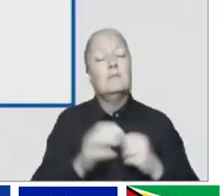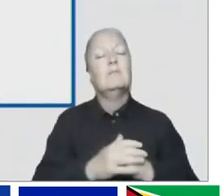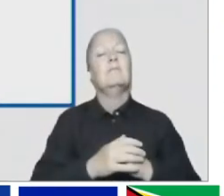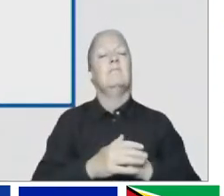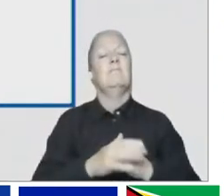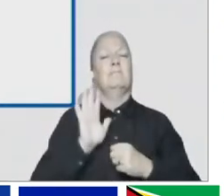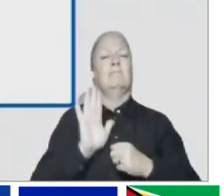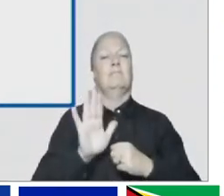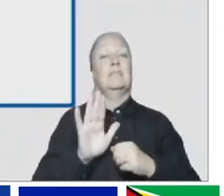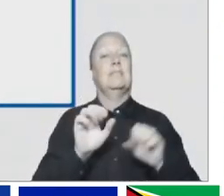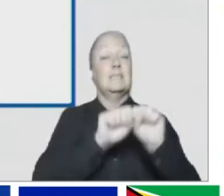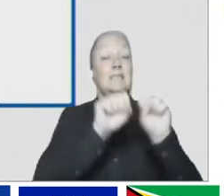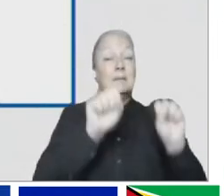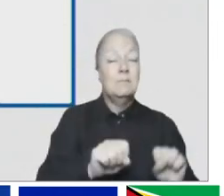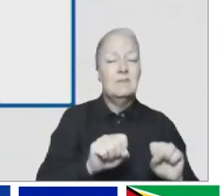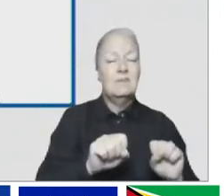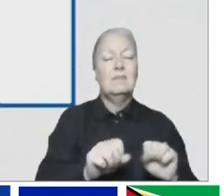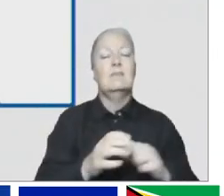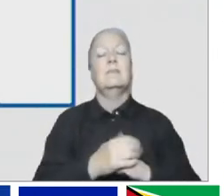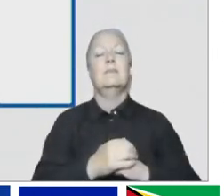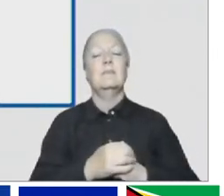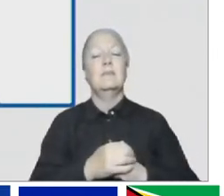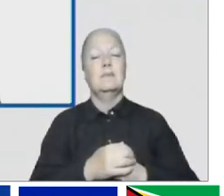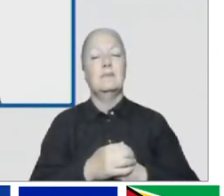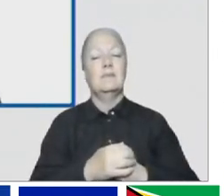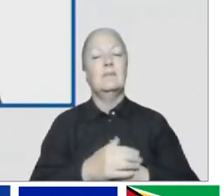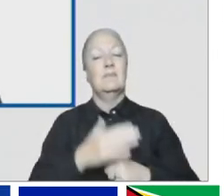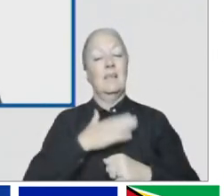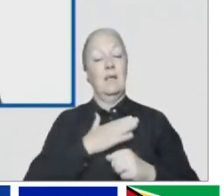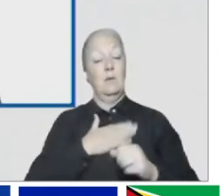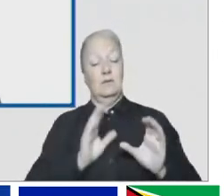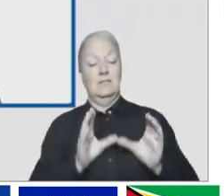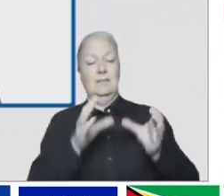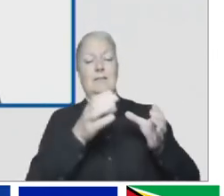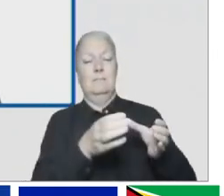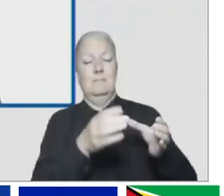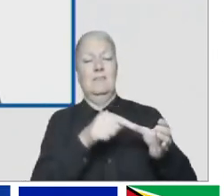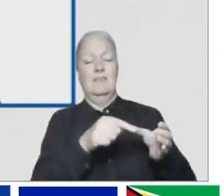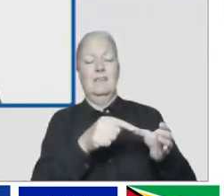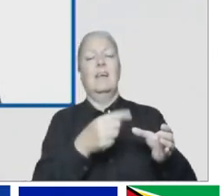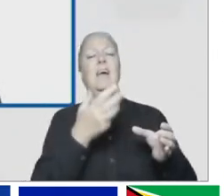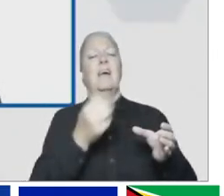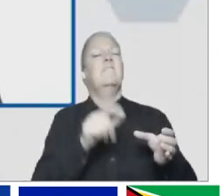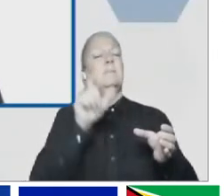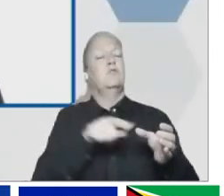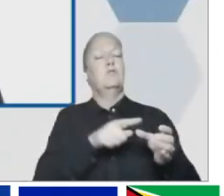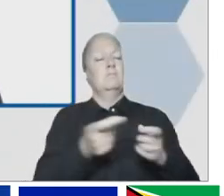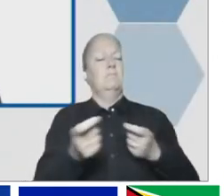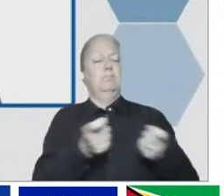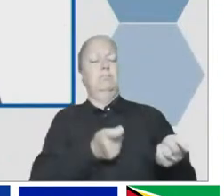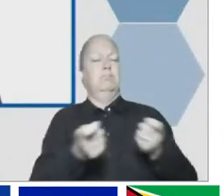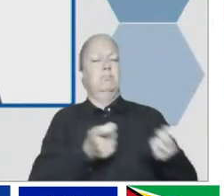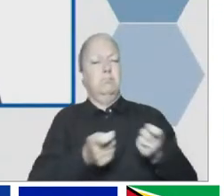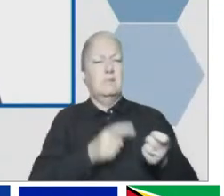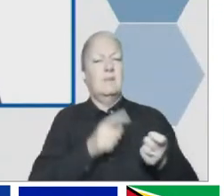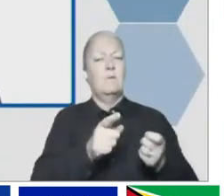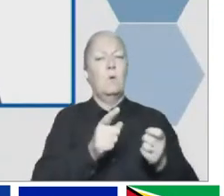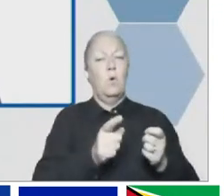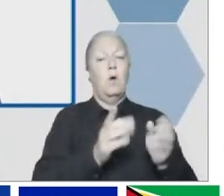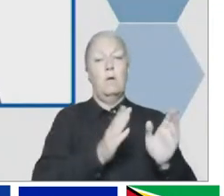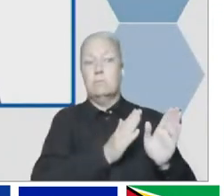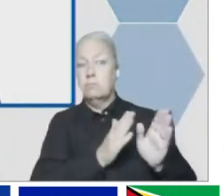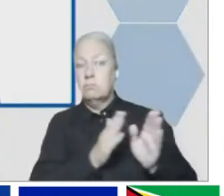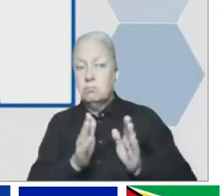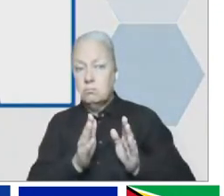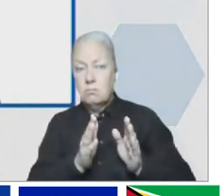NERGIST team, and that's coordinated by our Office of Disaster Preparedness and Emergency Management and the National Spatial